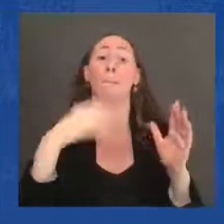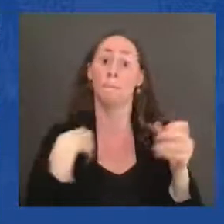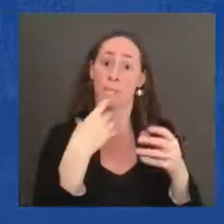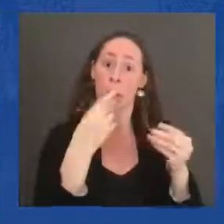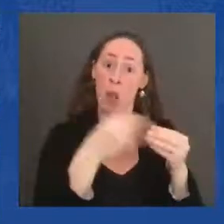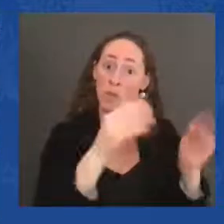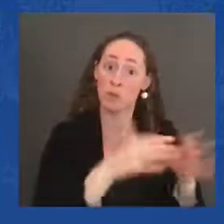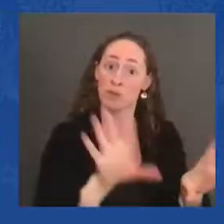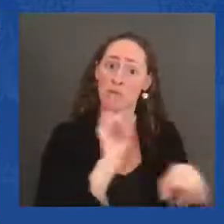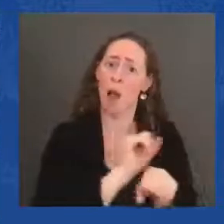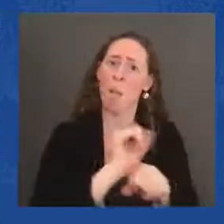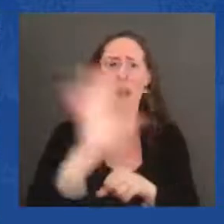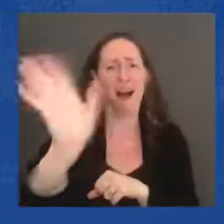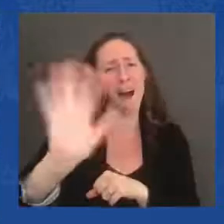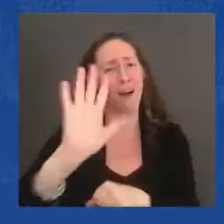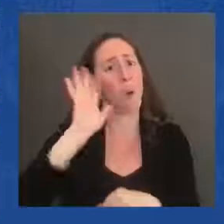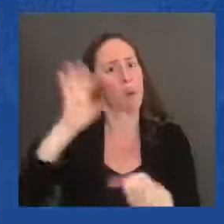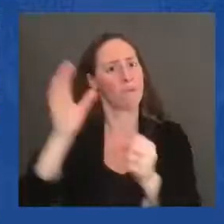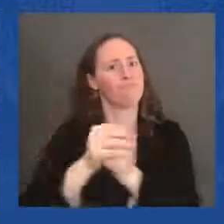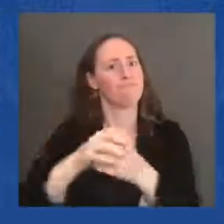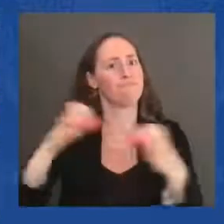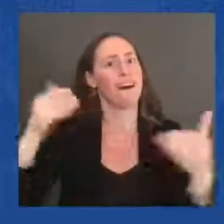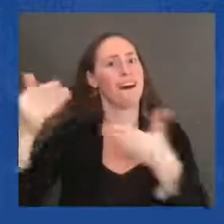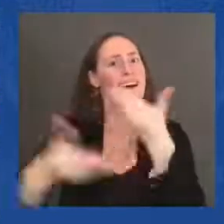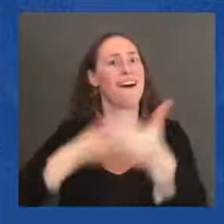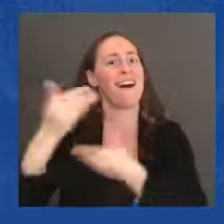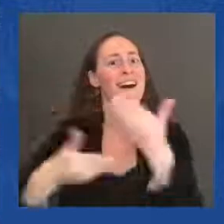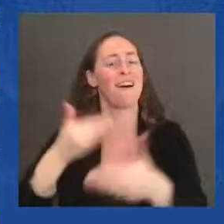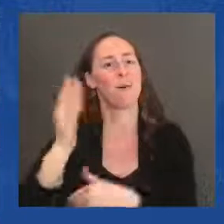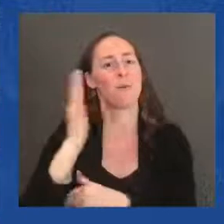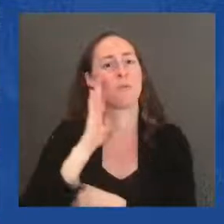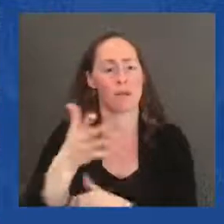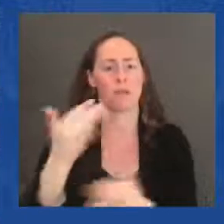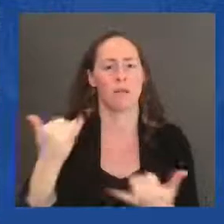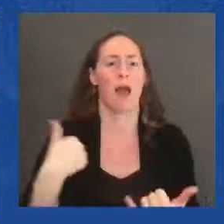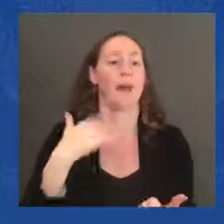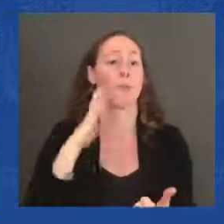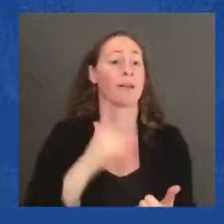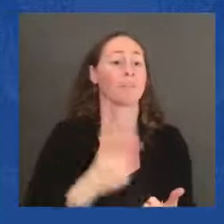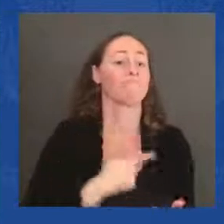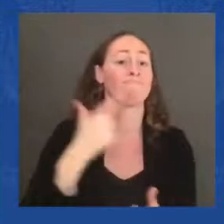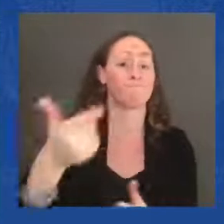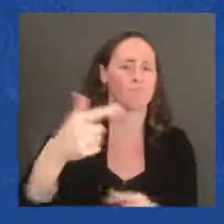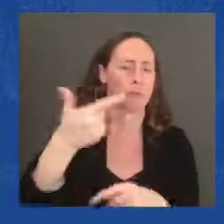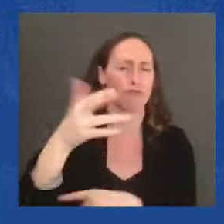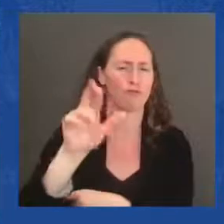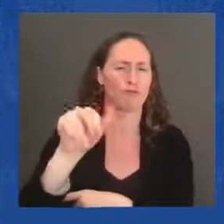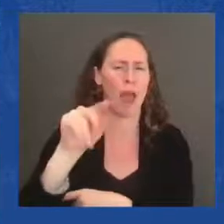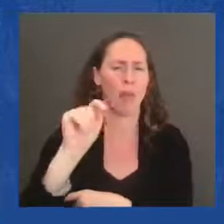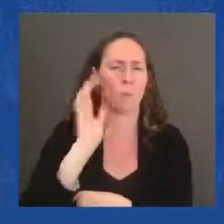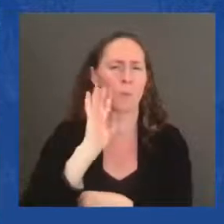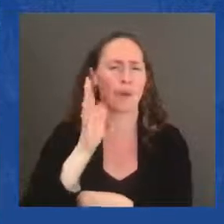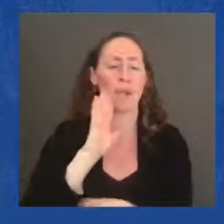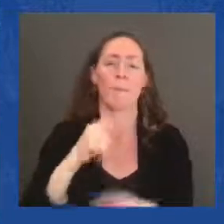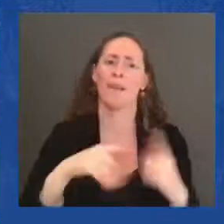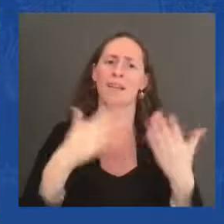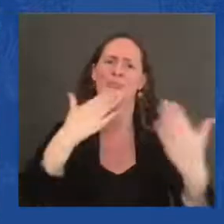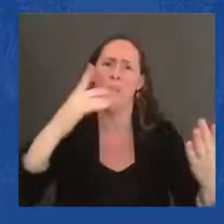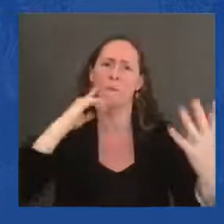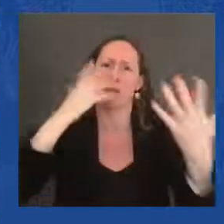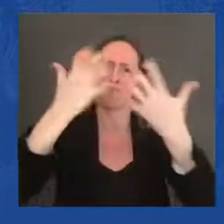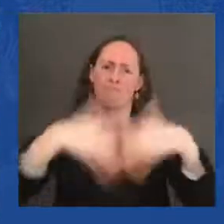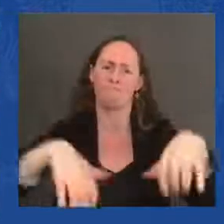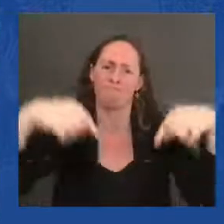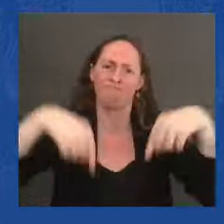Grant. And thanks for hosting us. And I understand as a former smoke jumper,